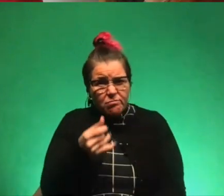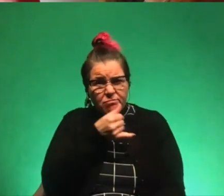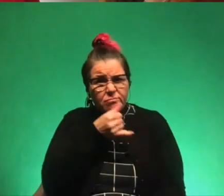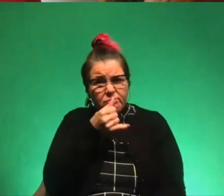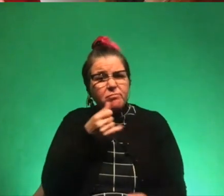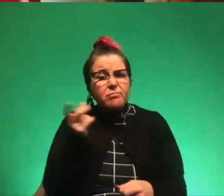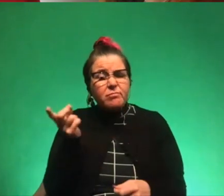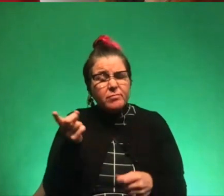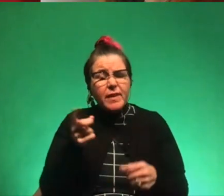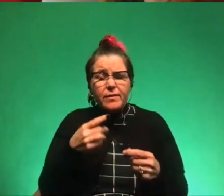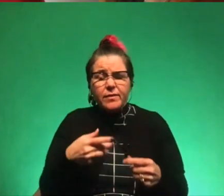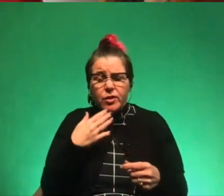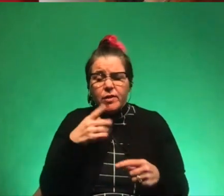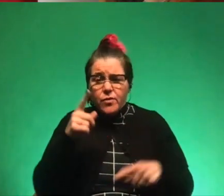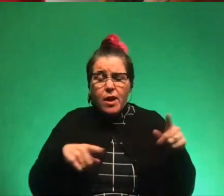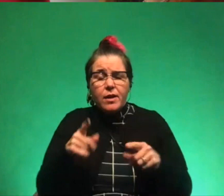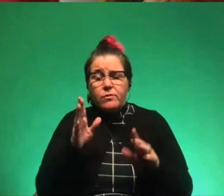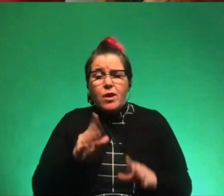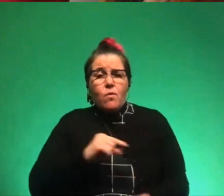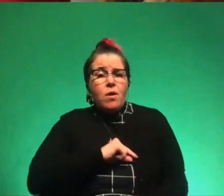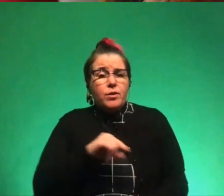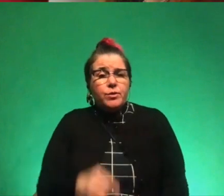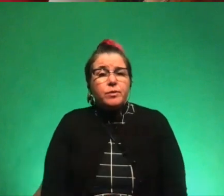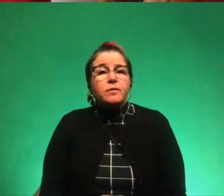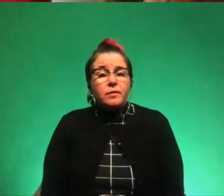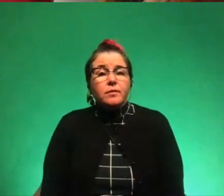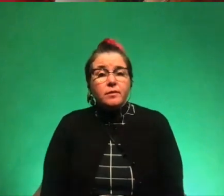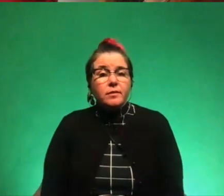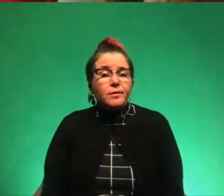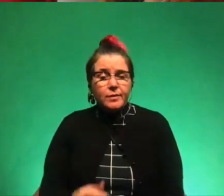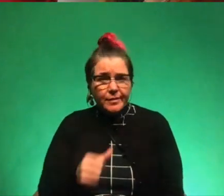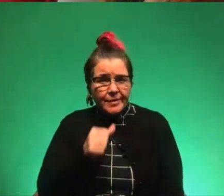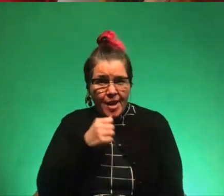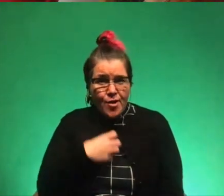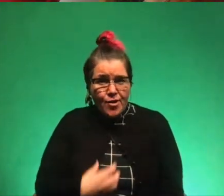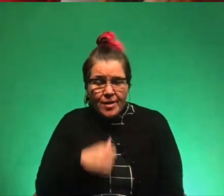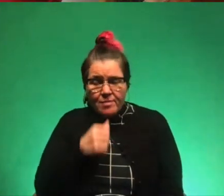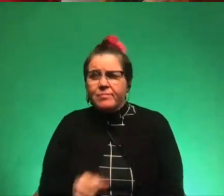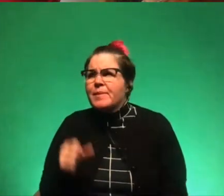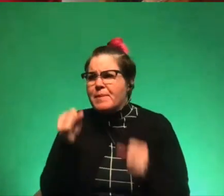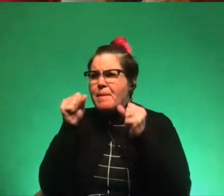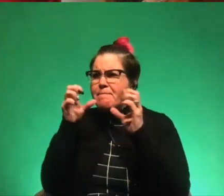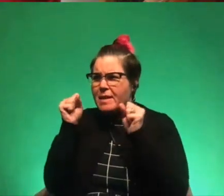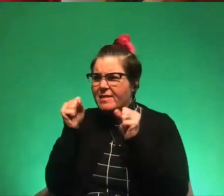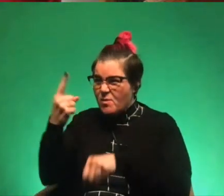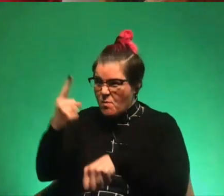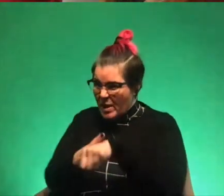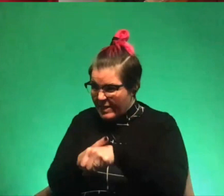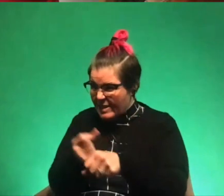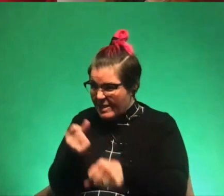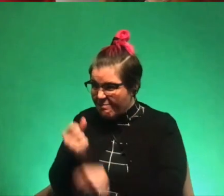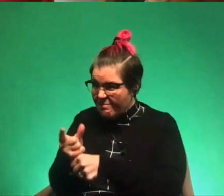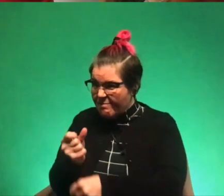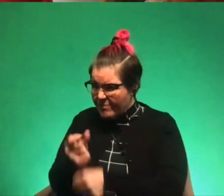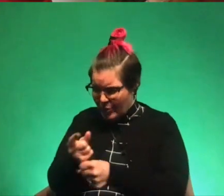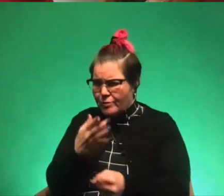like really good variety and really great quality of food. So yeah, we definitely don't go hungry. That's amazing. But it's once a year. That's like such good